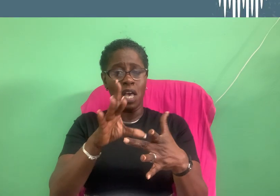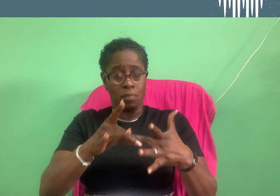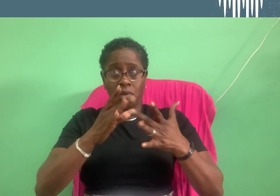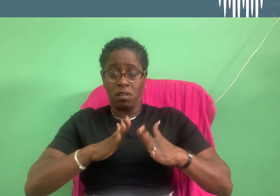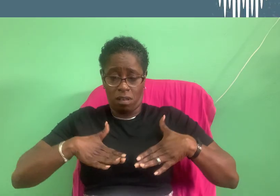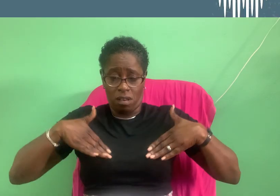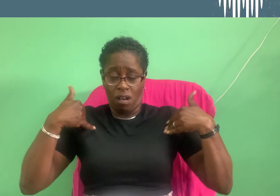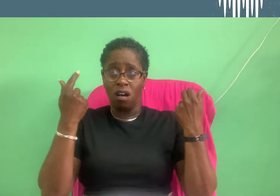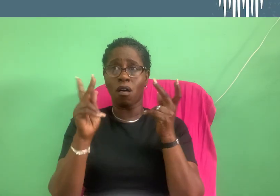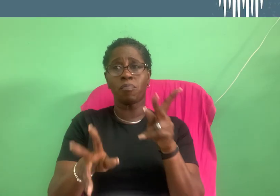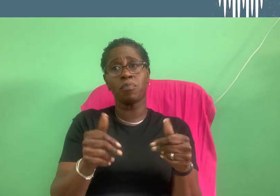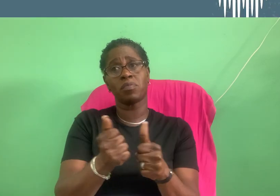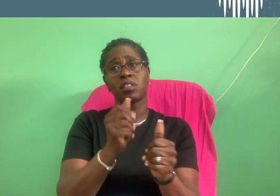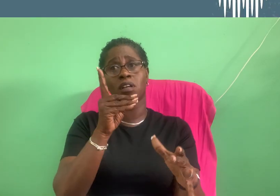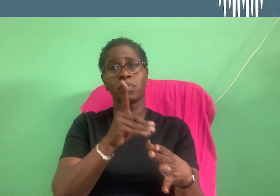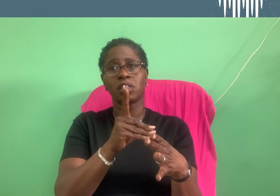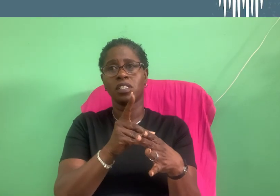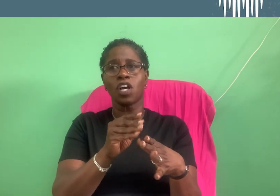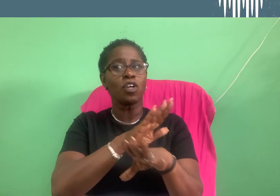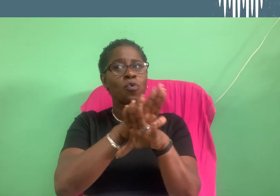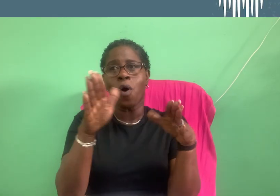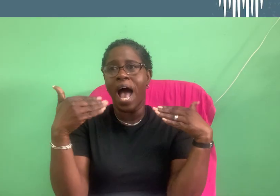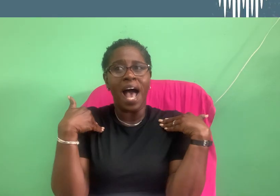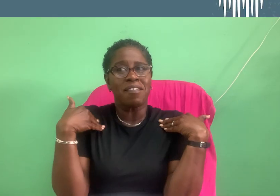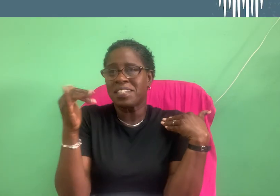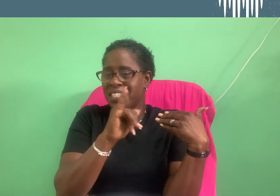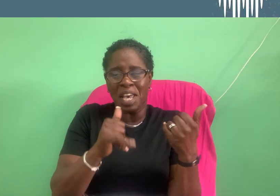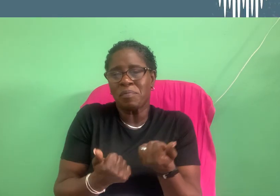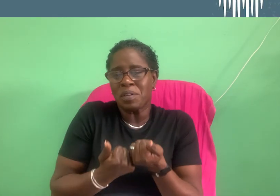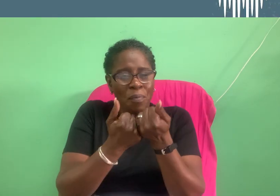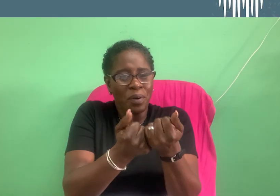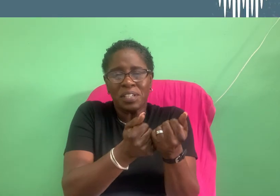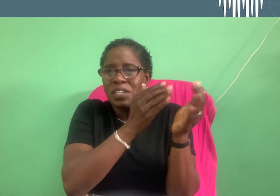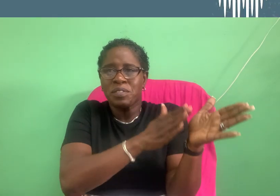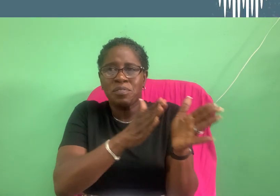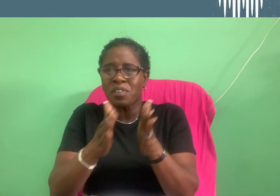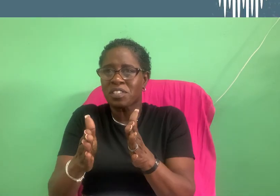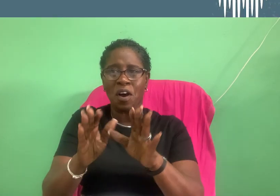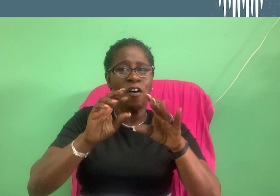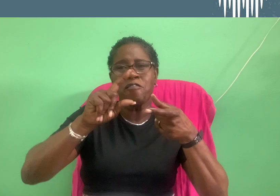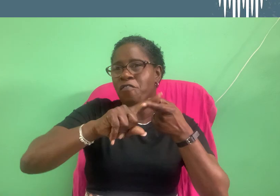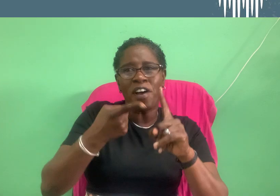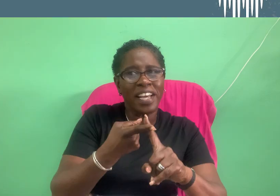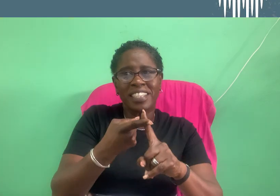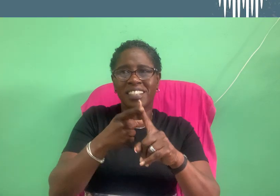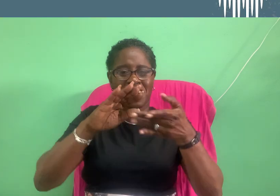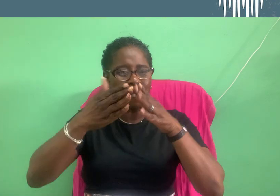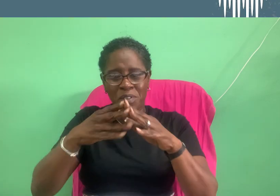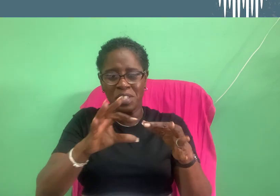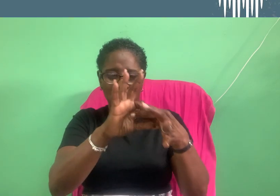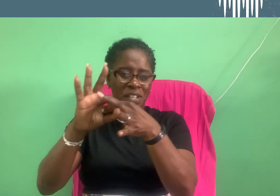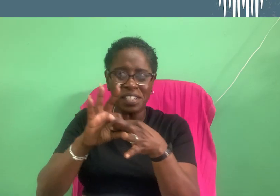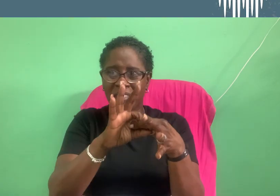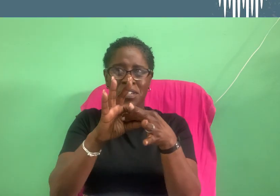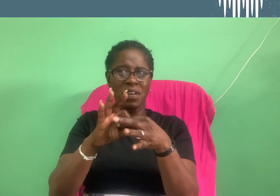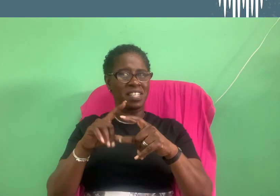people who have disabilities, oftentimes don't have the same sorts of supports, structures, friendships, community